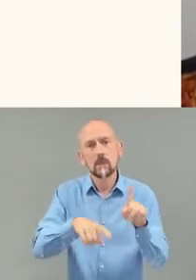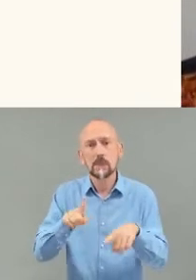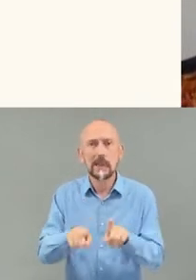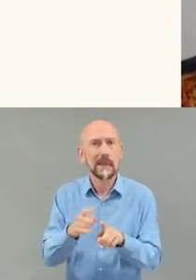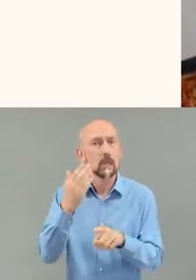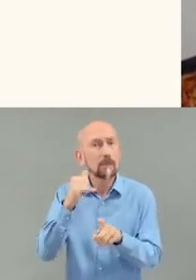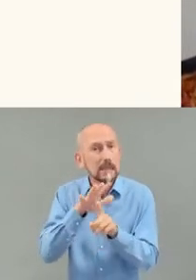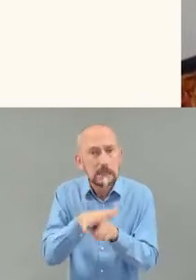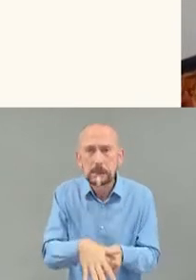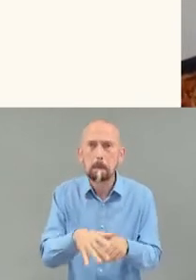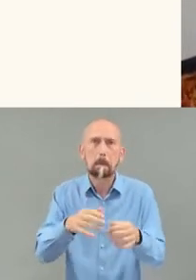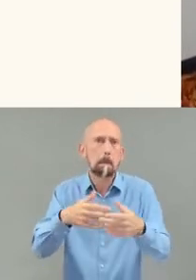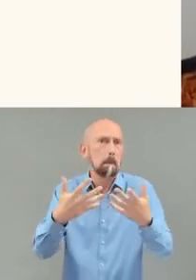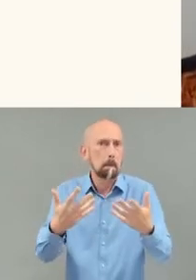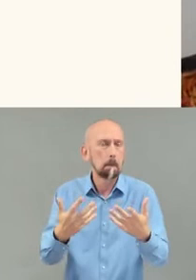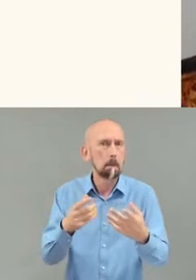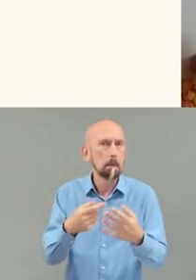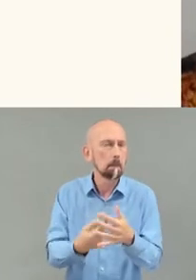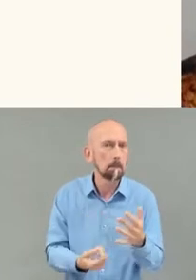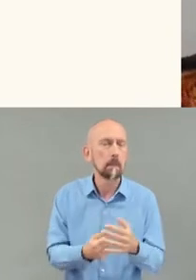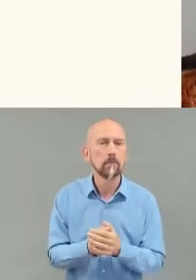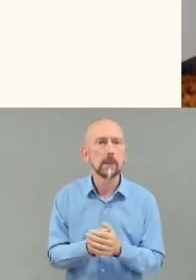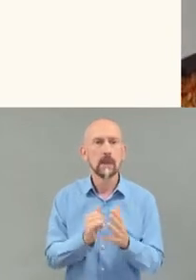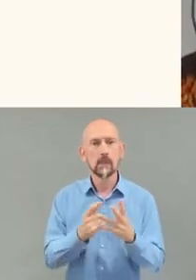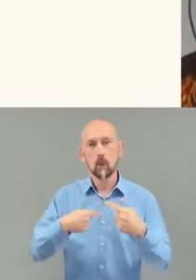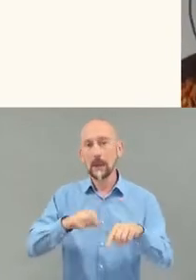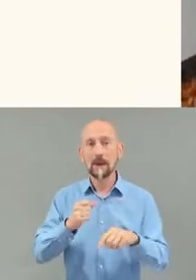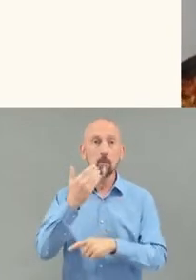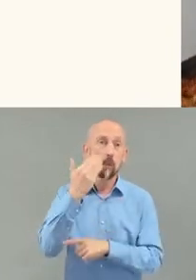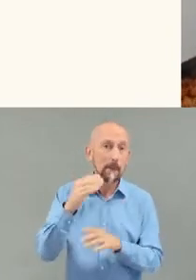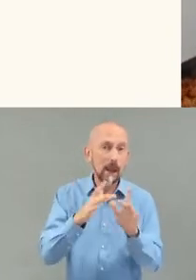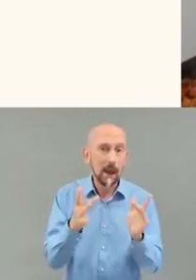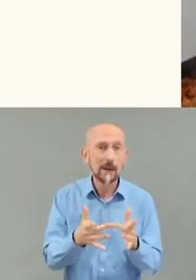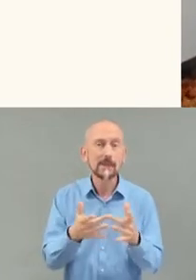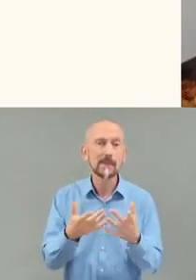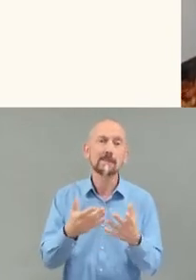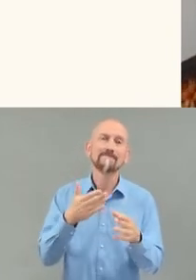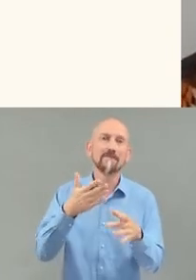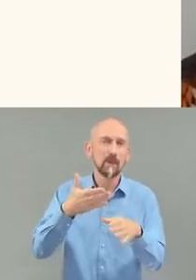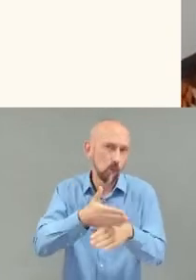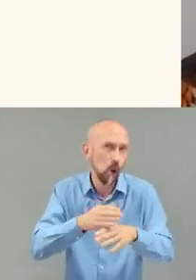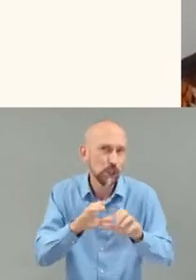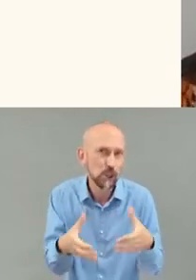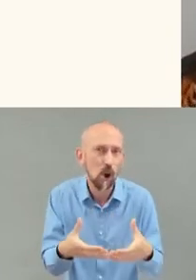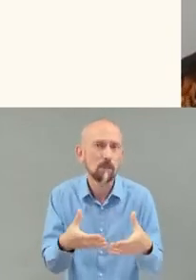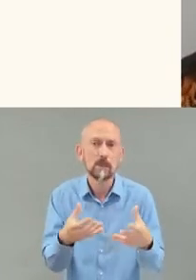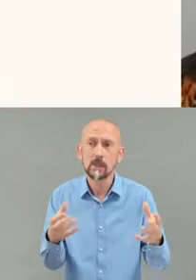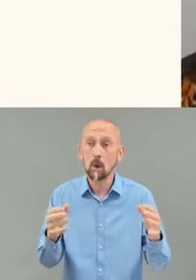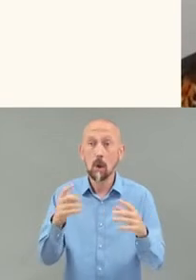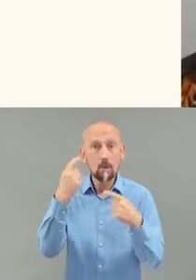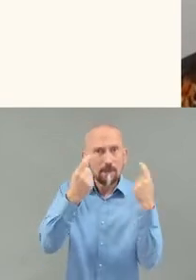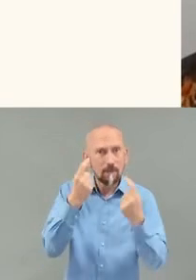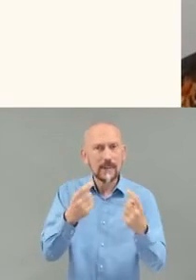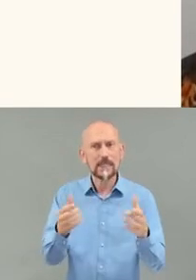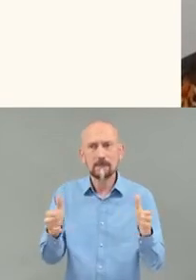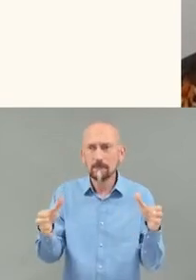We run webinars, So we run webinars, workshops, reflective sessions, and study groups. And